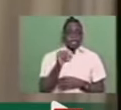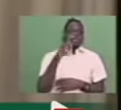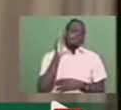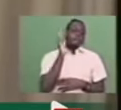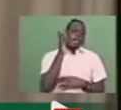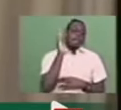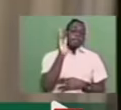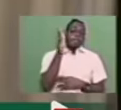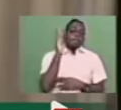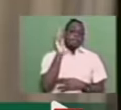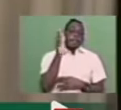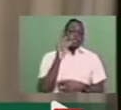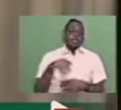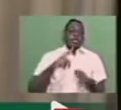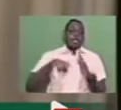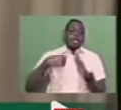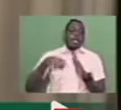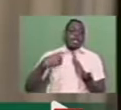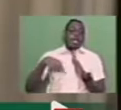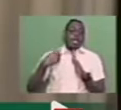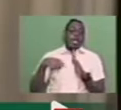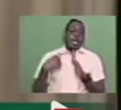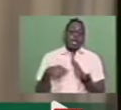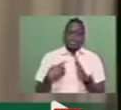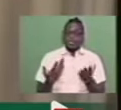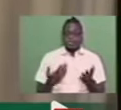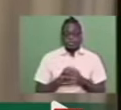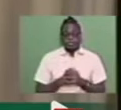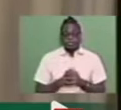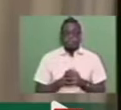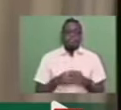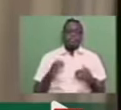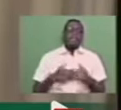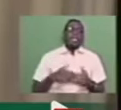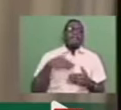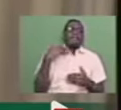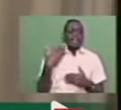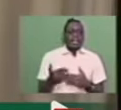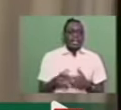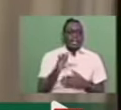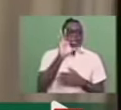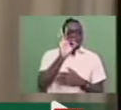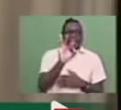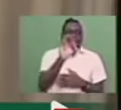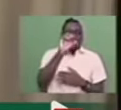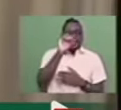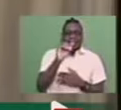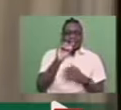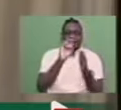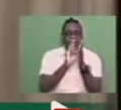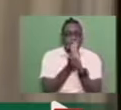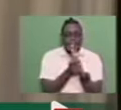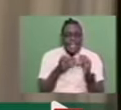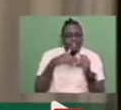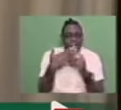it just took him 90 minutes about to arrive at the very crucial issue of crime and